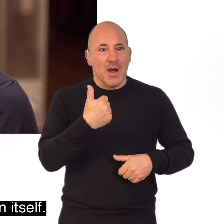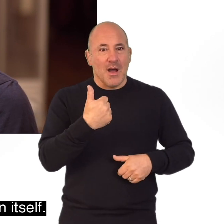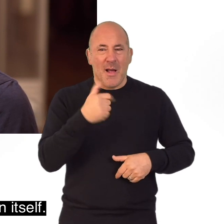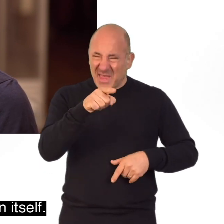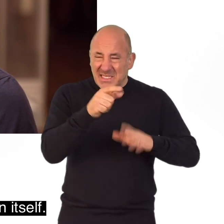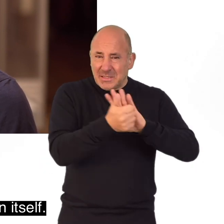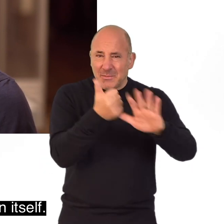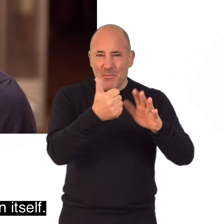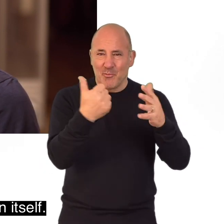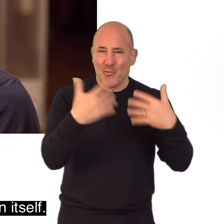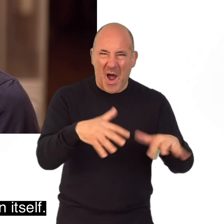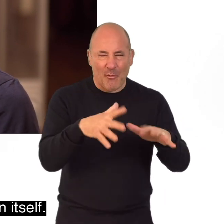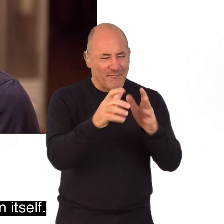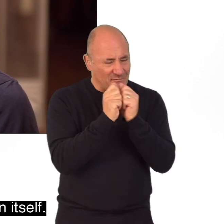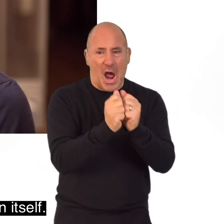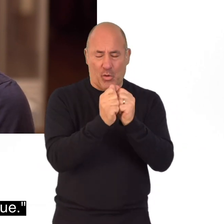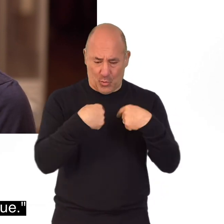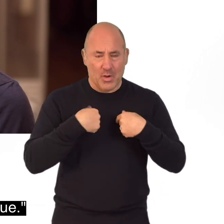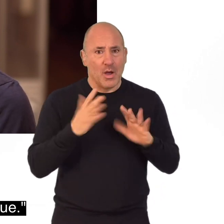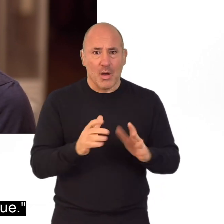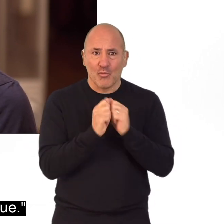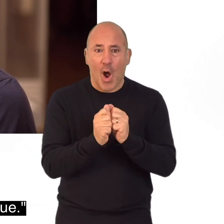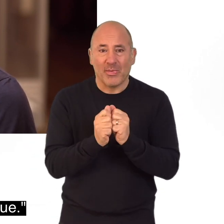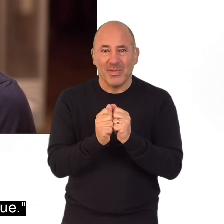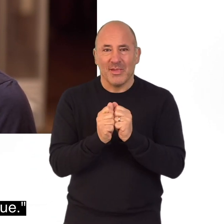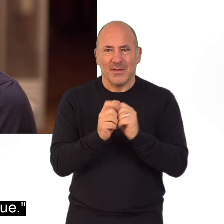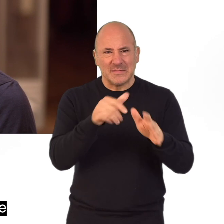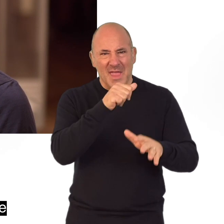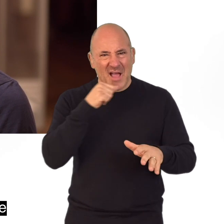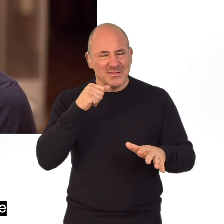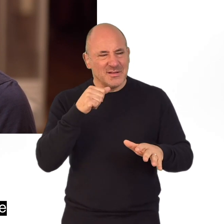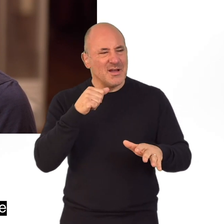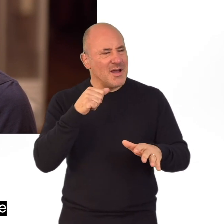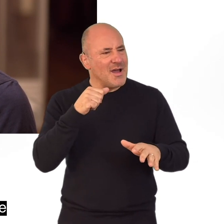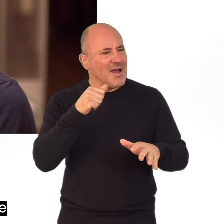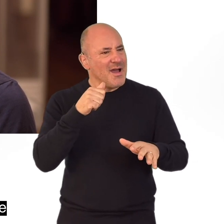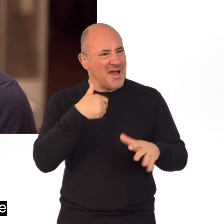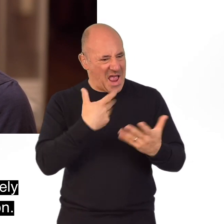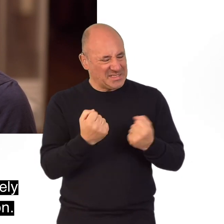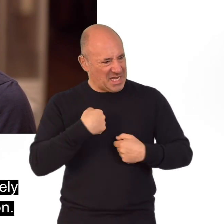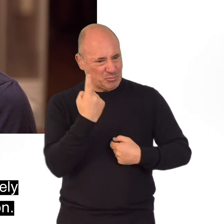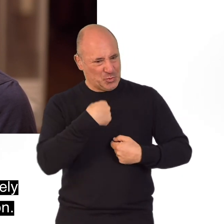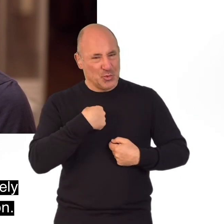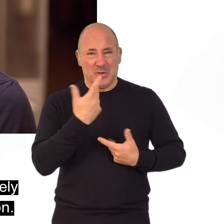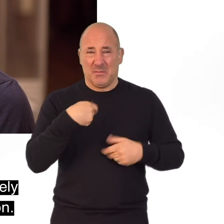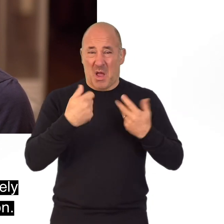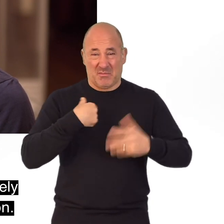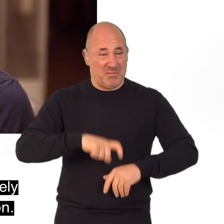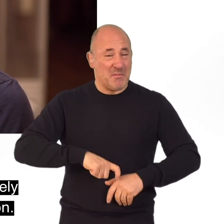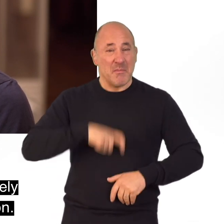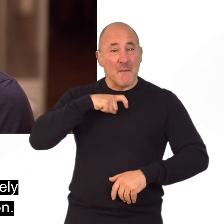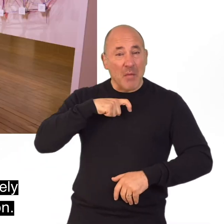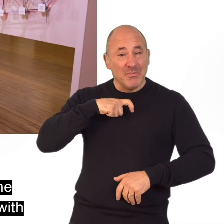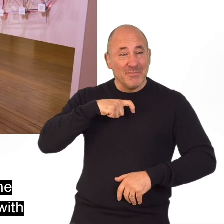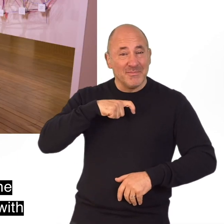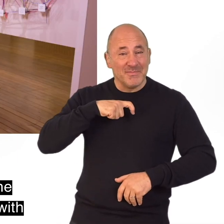know, that's got a skill in itself, you know, you are of value. So that was really nice, and that helped massively with confidence early